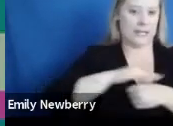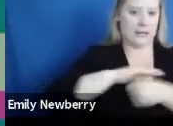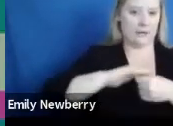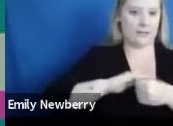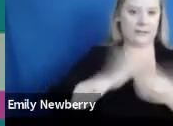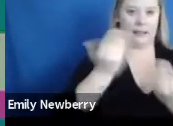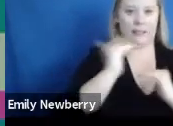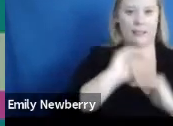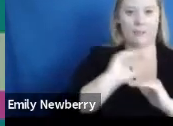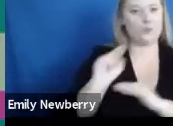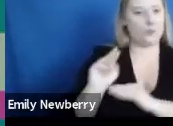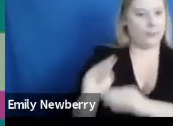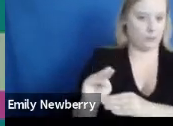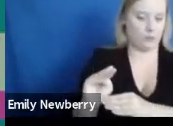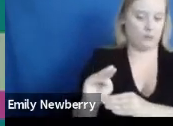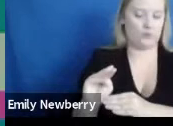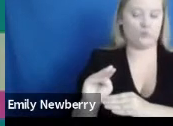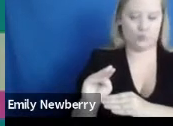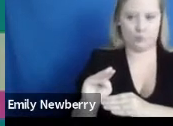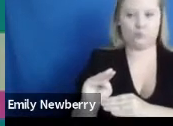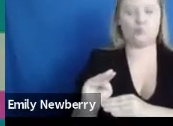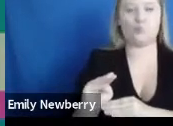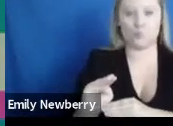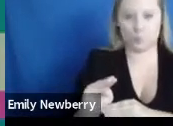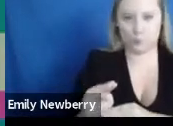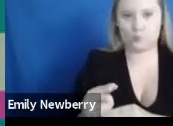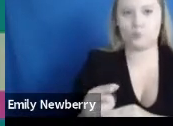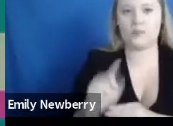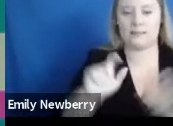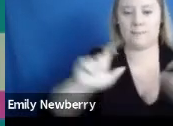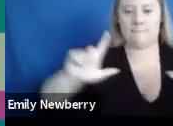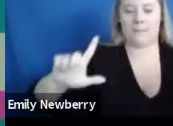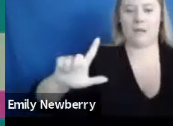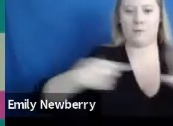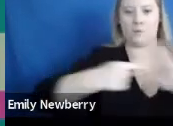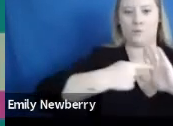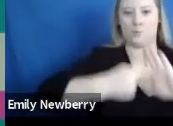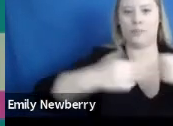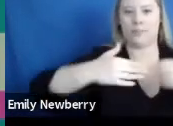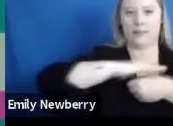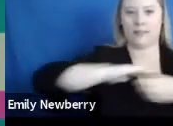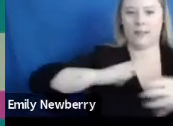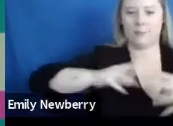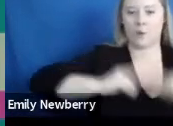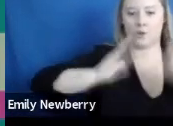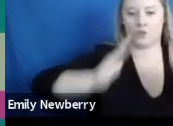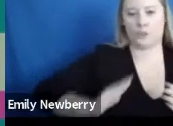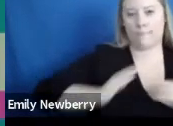New Mexico. And what this map is showing is essentially the land ownership